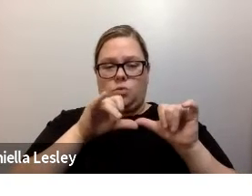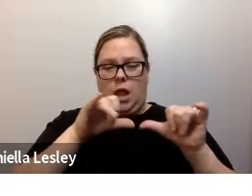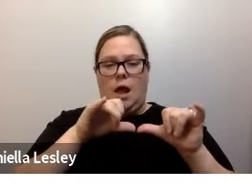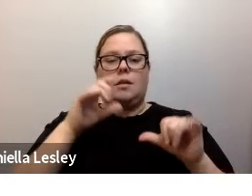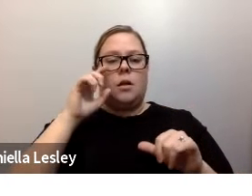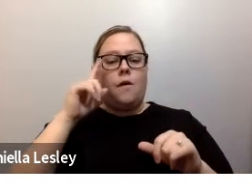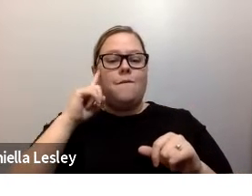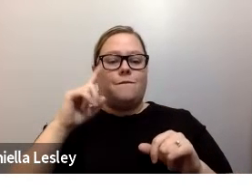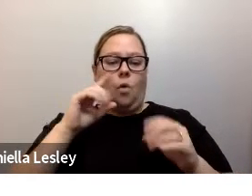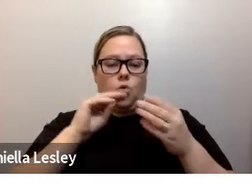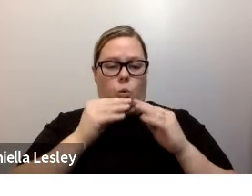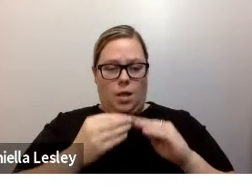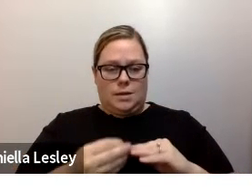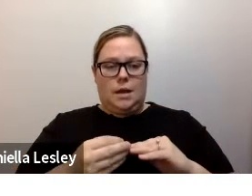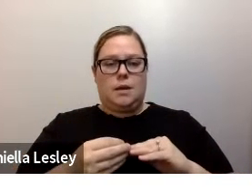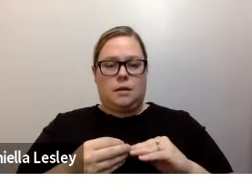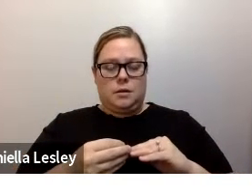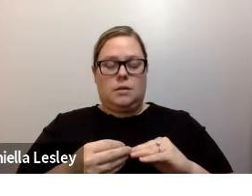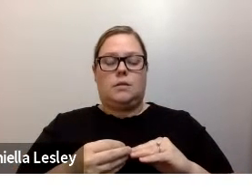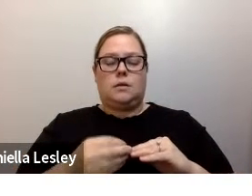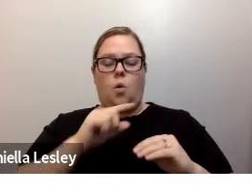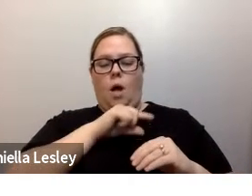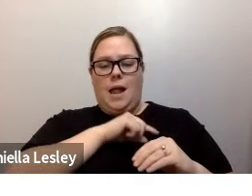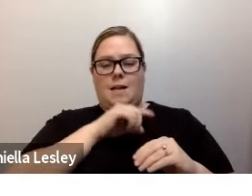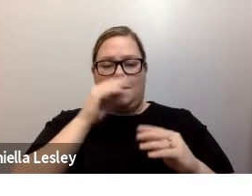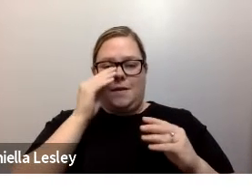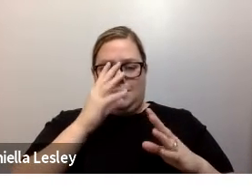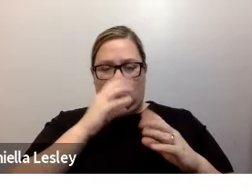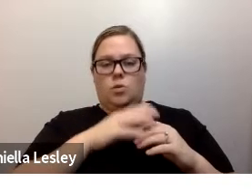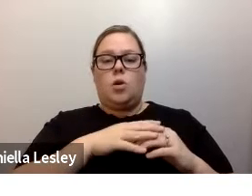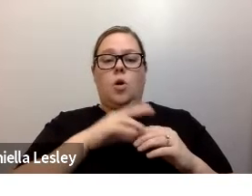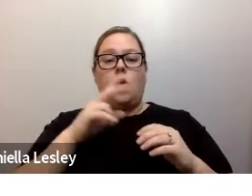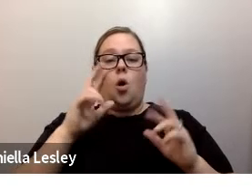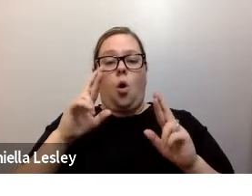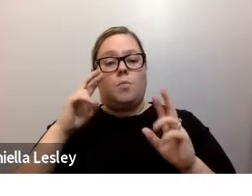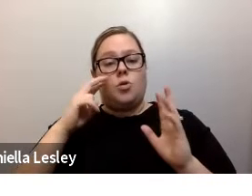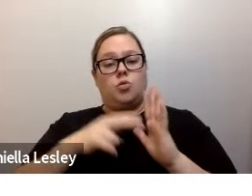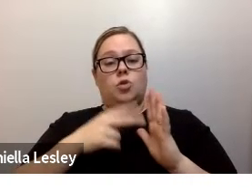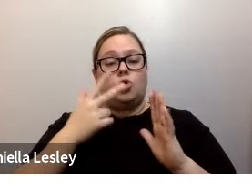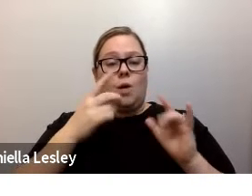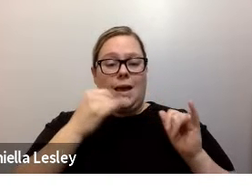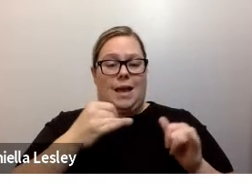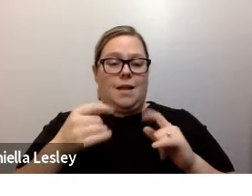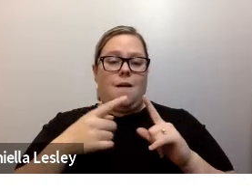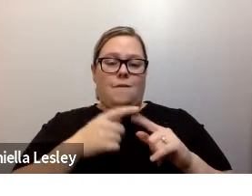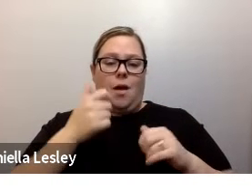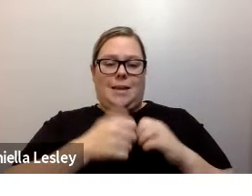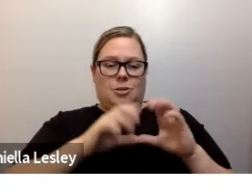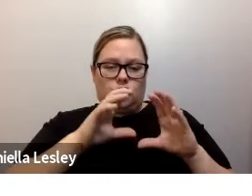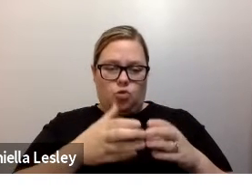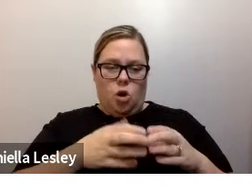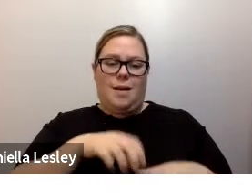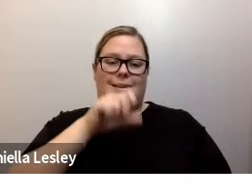to interview at least 3 individuals in each of the 3 groups. From the Southeast, Southwest,